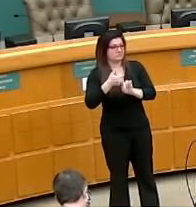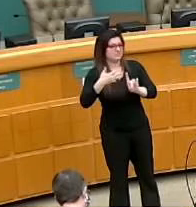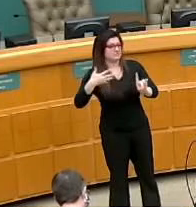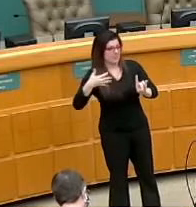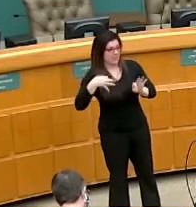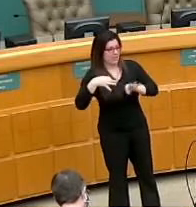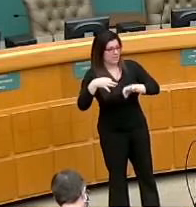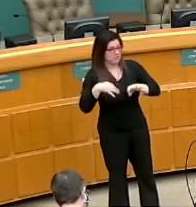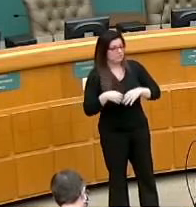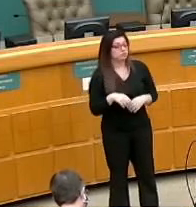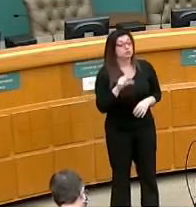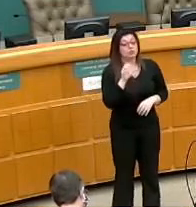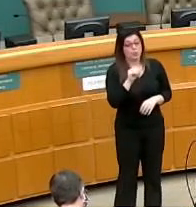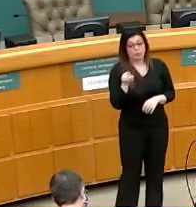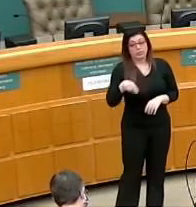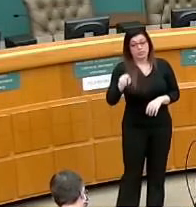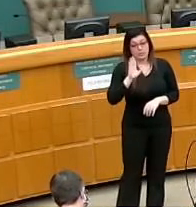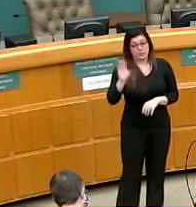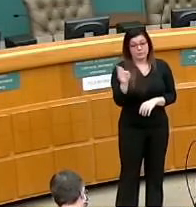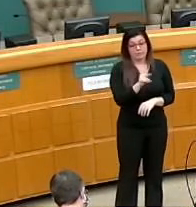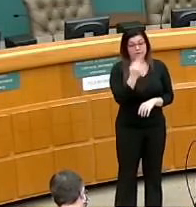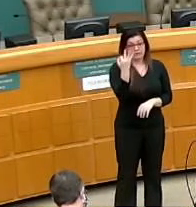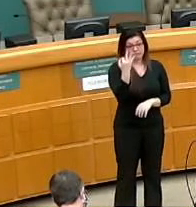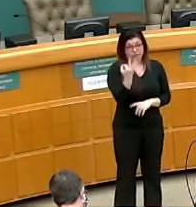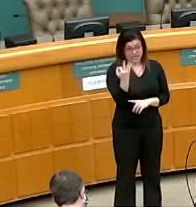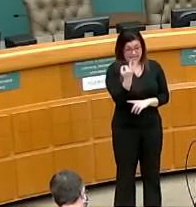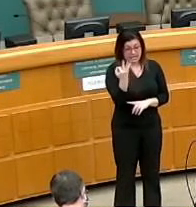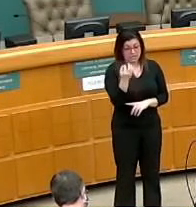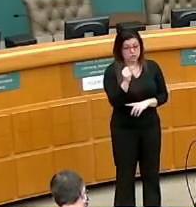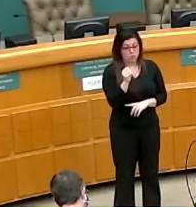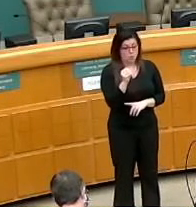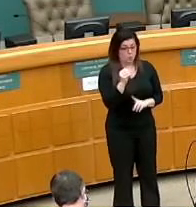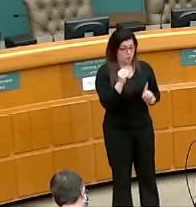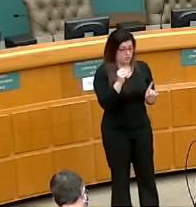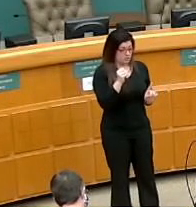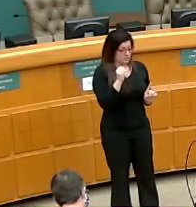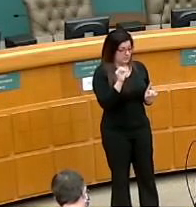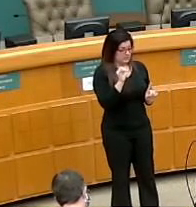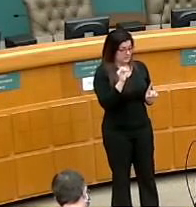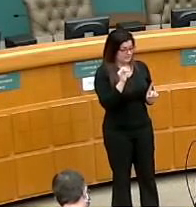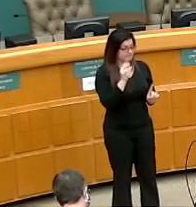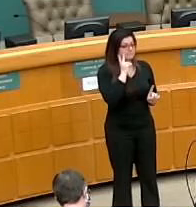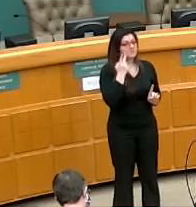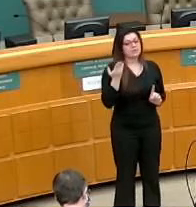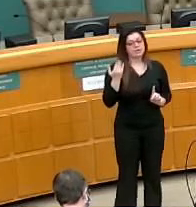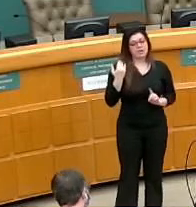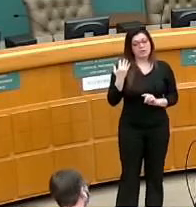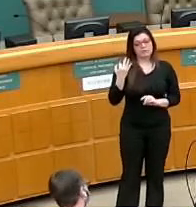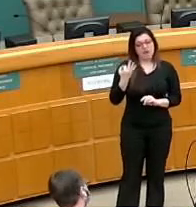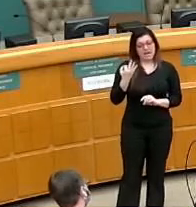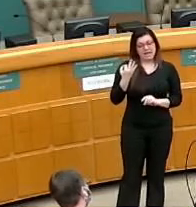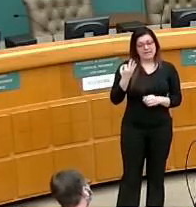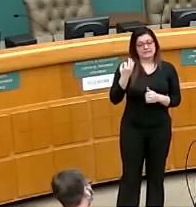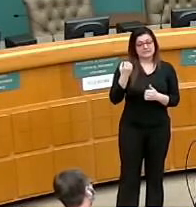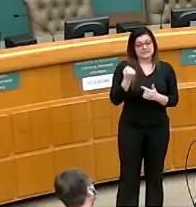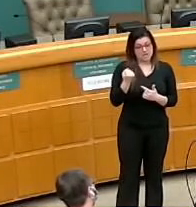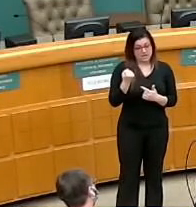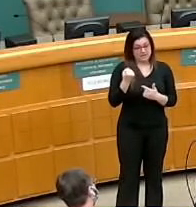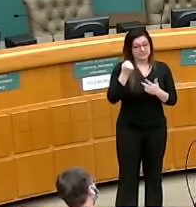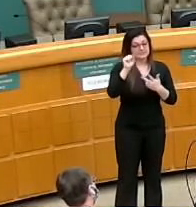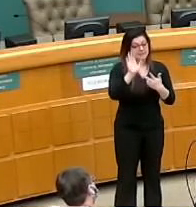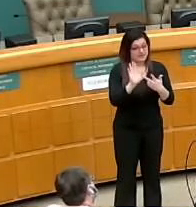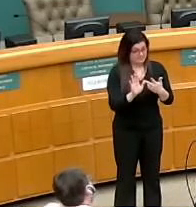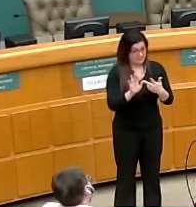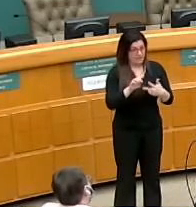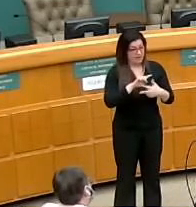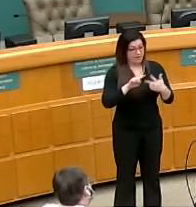an update already with the 3 days since Friday. So we had, since Thursday, really, Friday, Saturday, Sunday, the